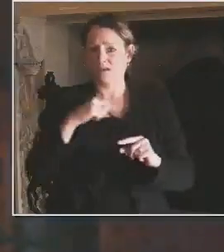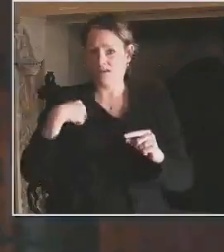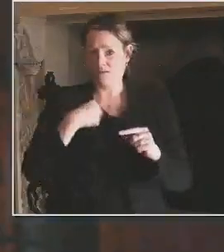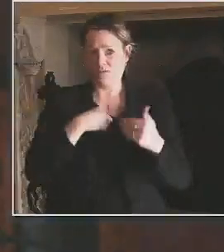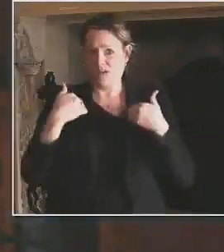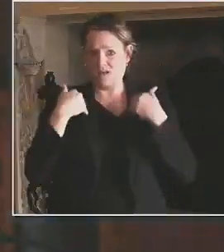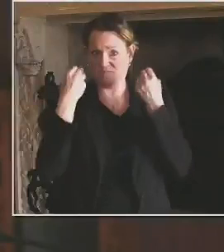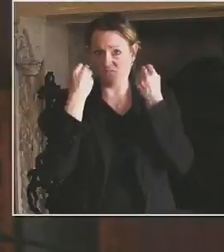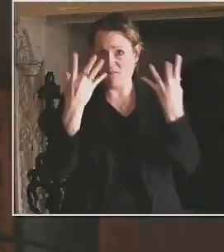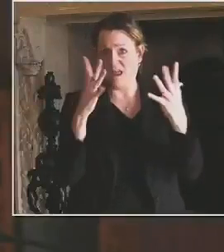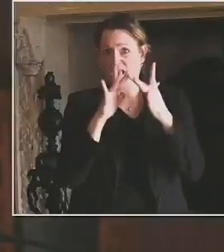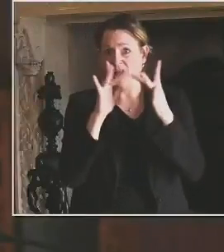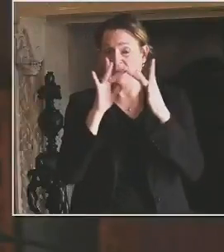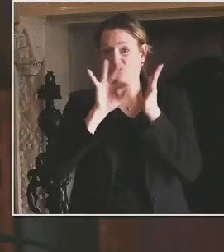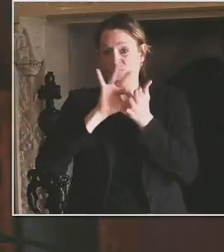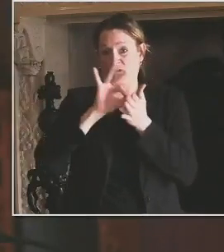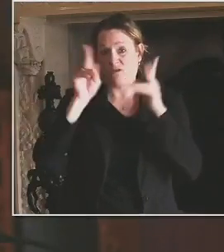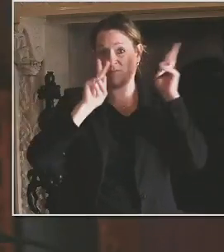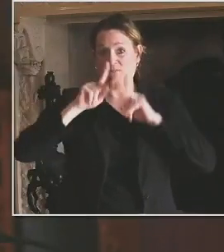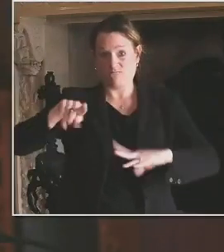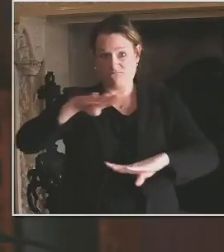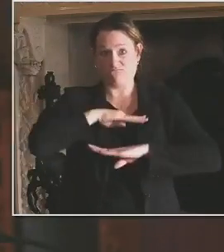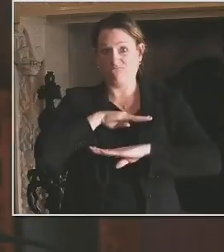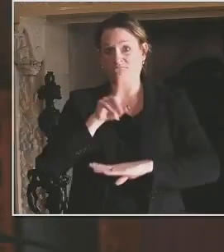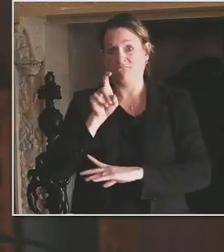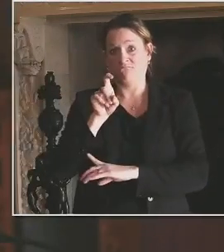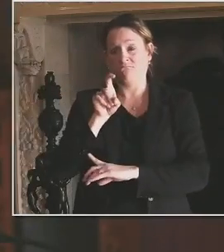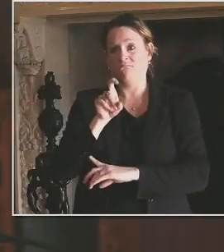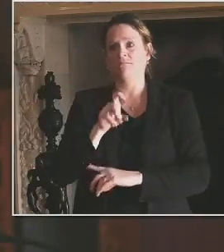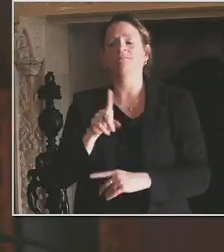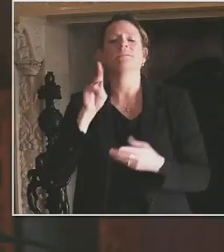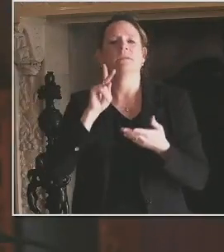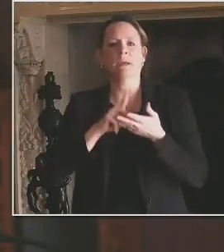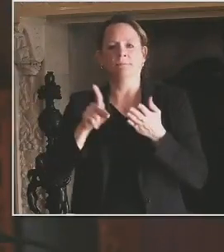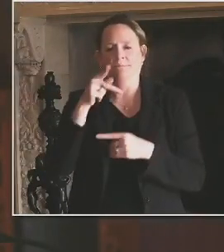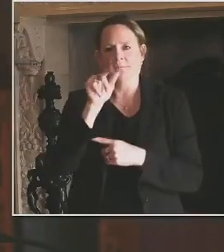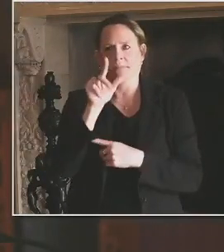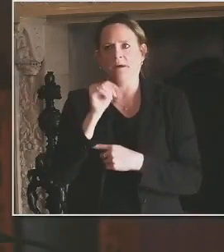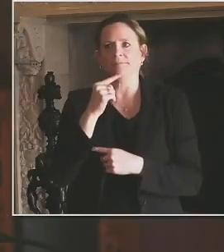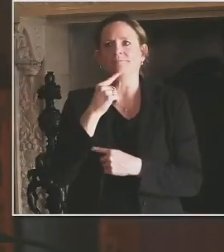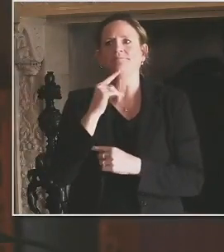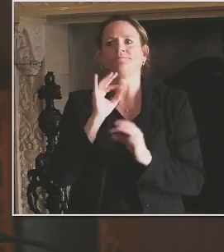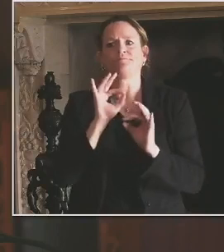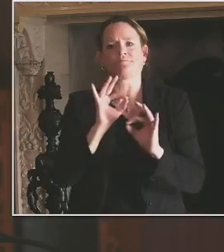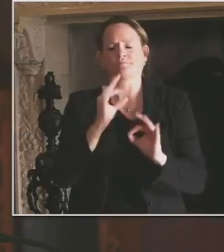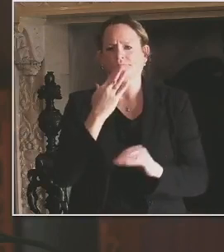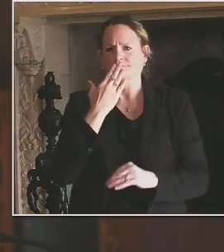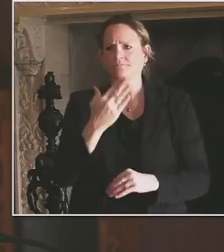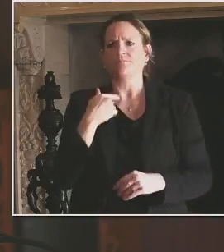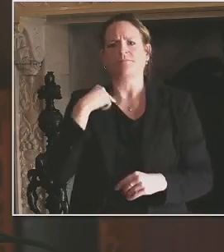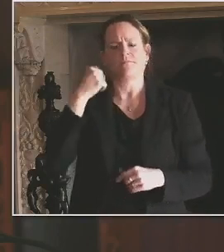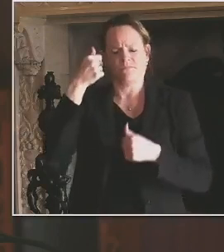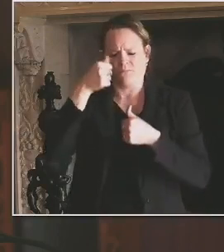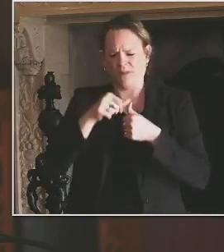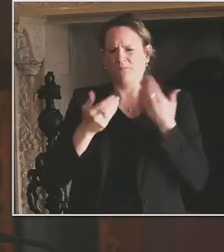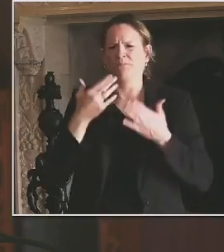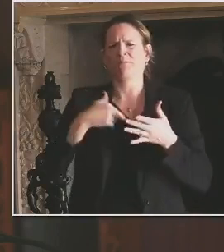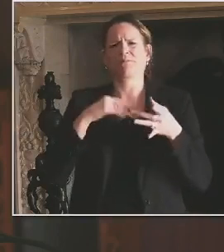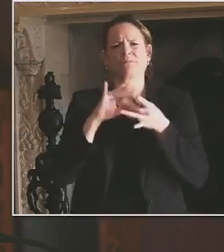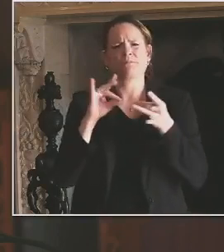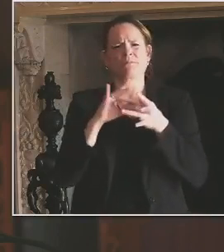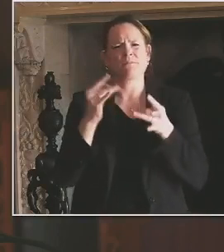John. We, I think I might have mentioned this in our last briefing, but it's hard for me to remember, so I'll say it again if I didn't say it